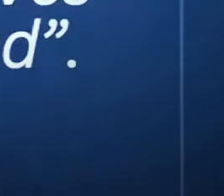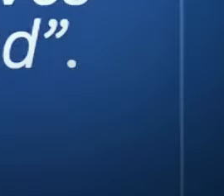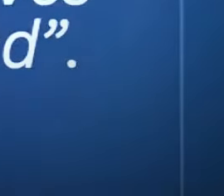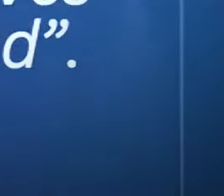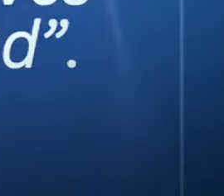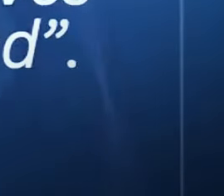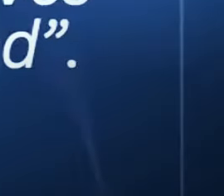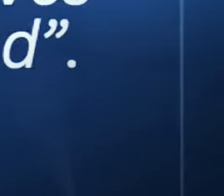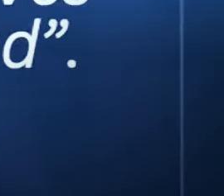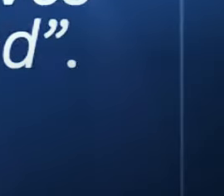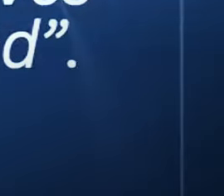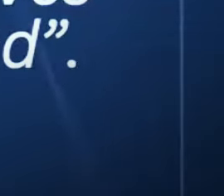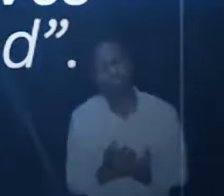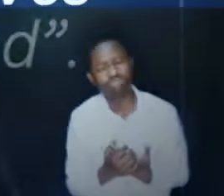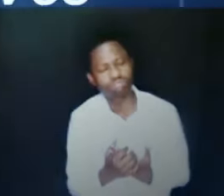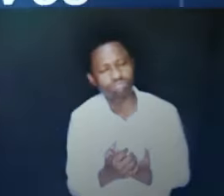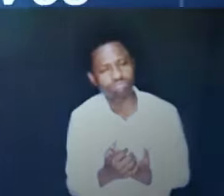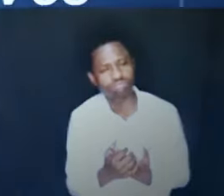repentance.